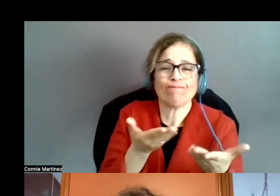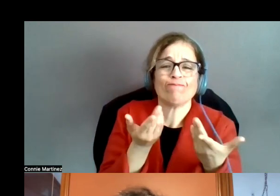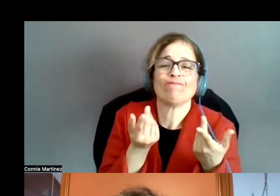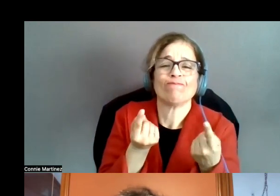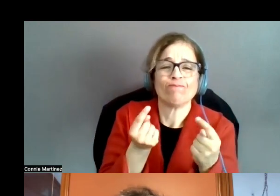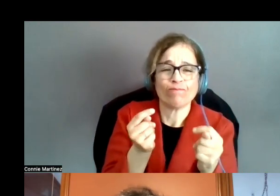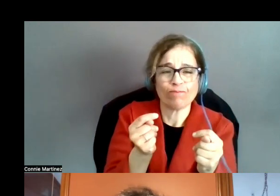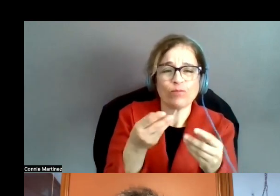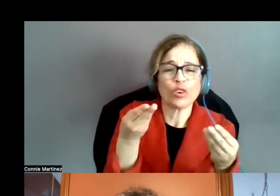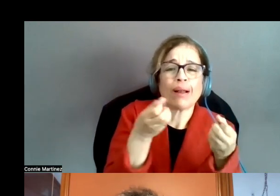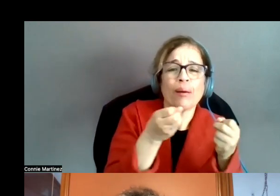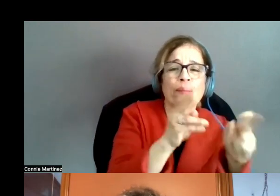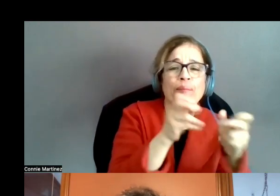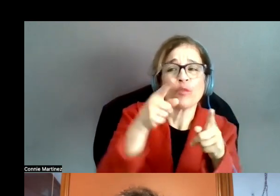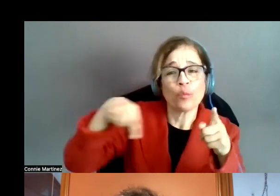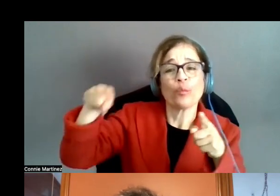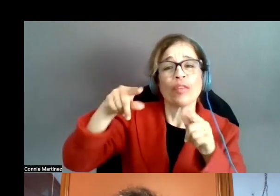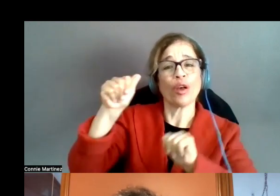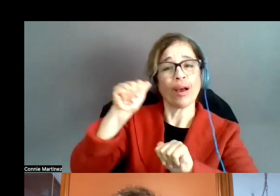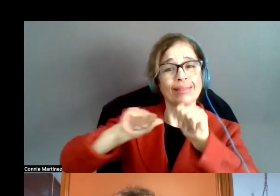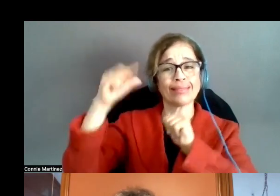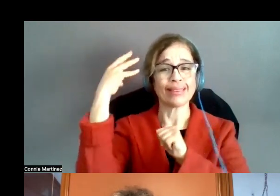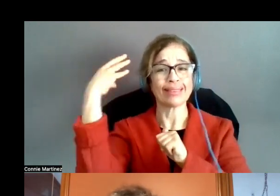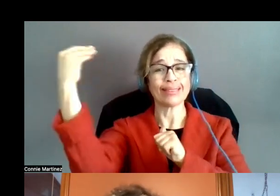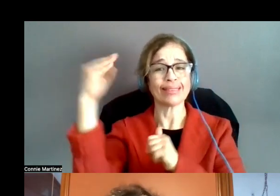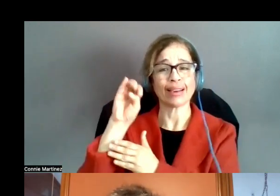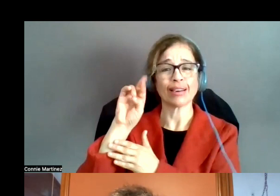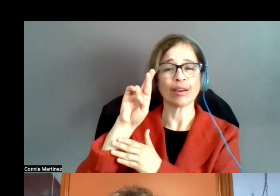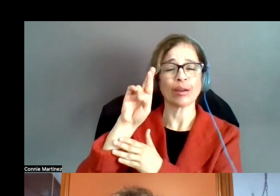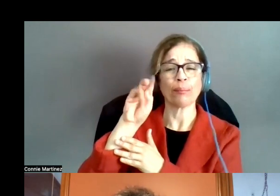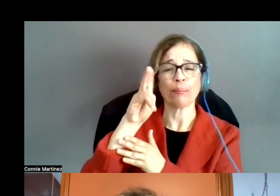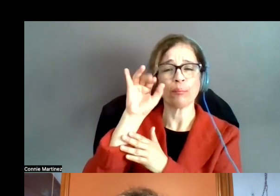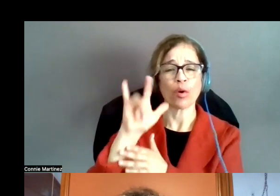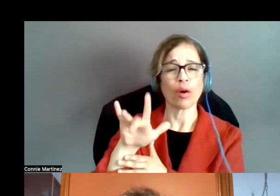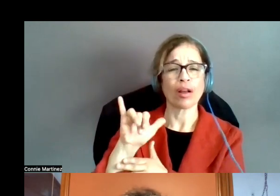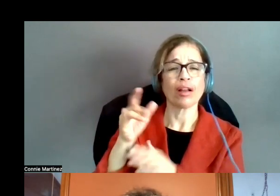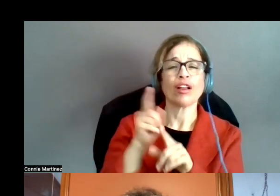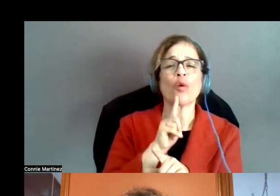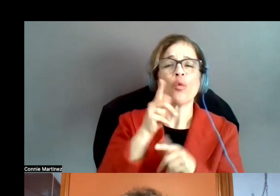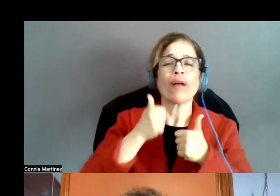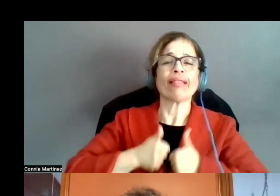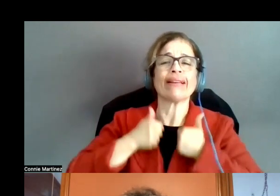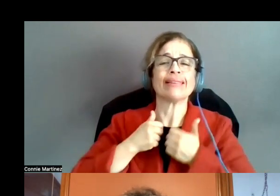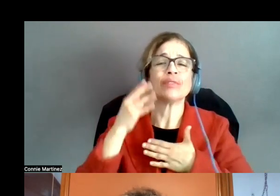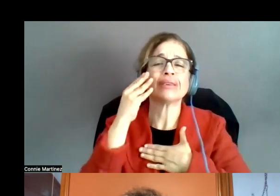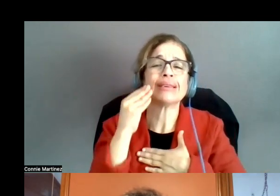it back and give this opportunity for them to perform outside the Berkeley bubble and have a little bit of a real life